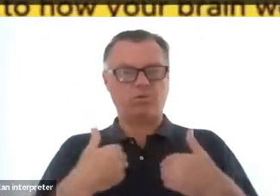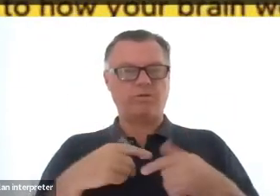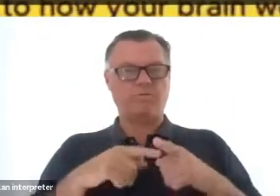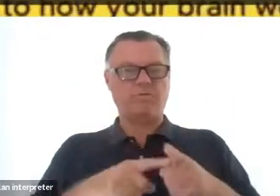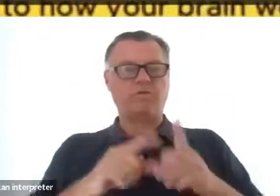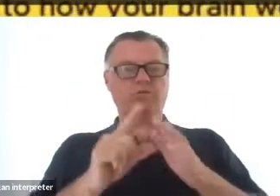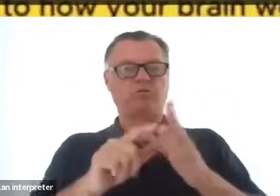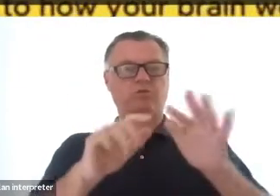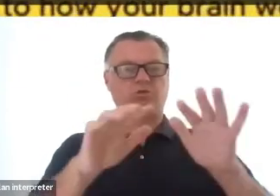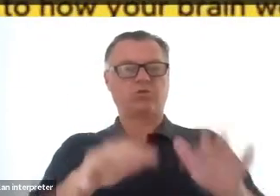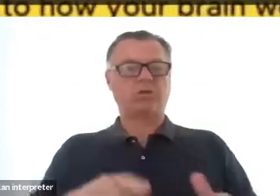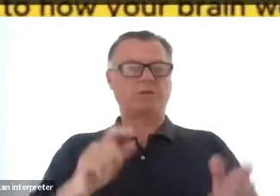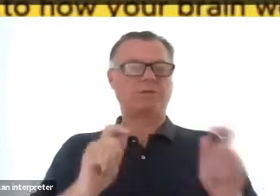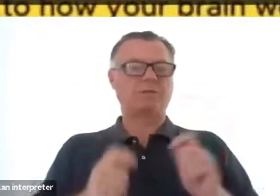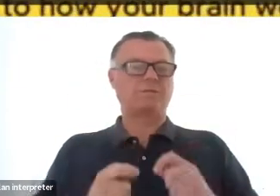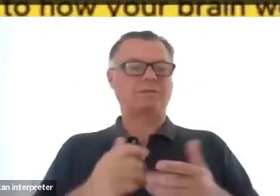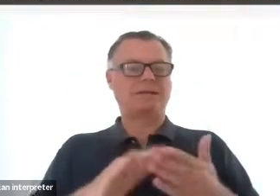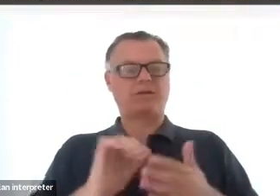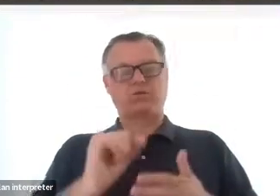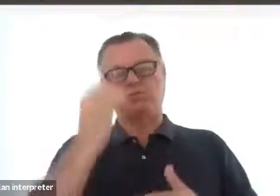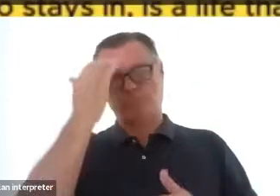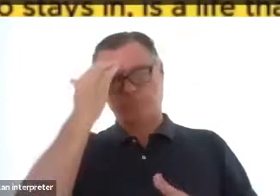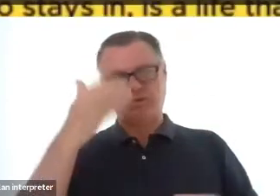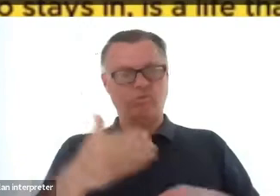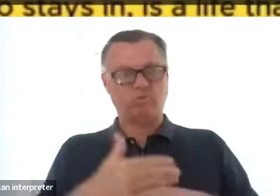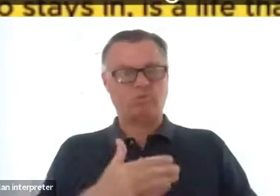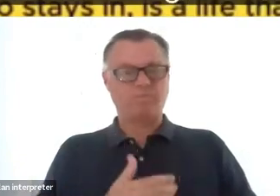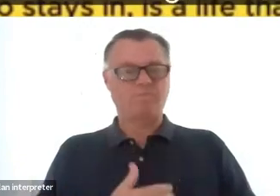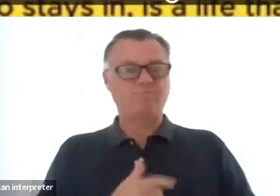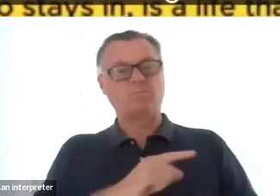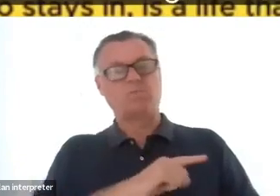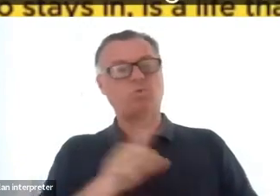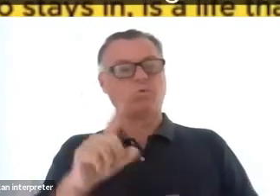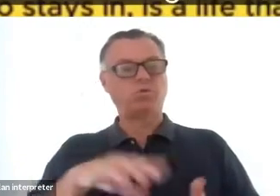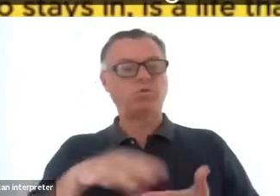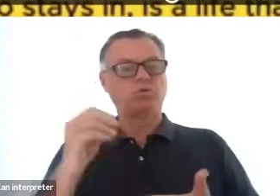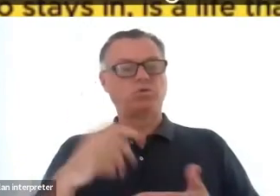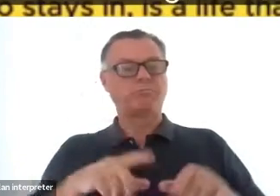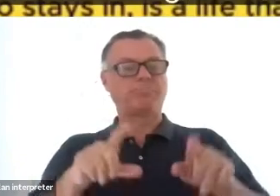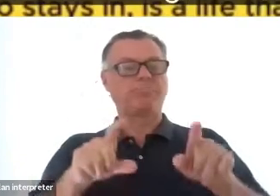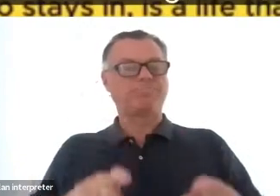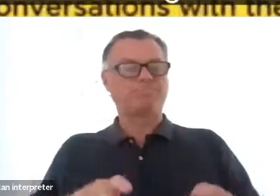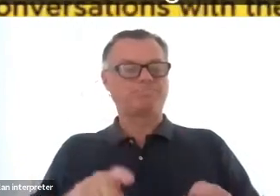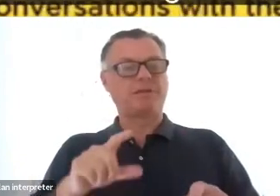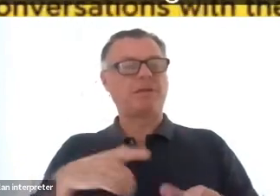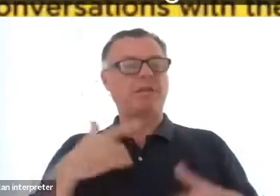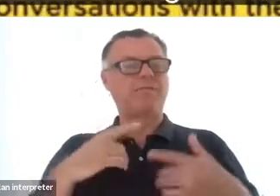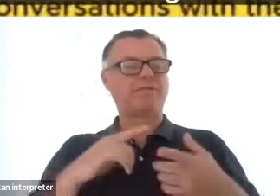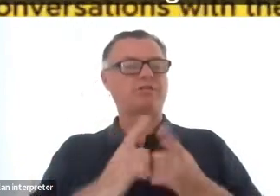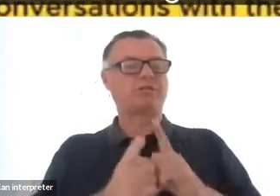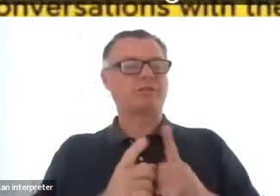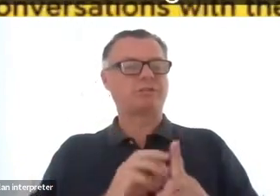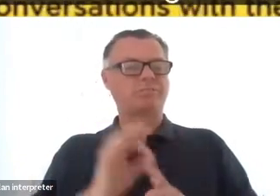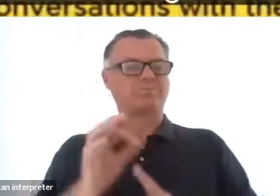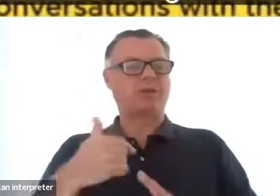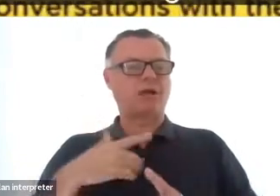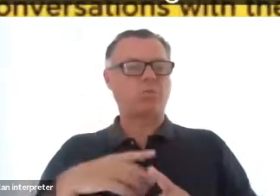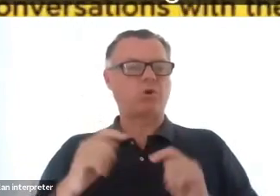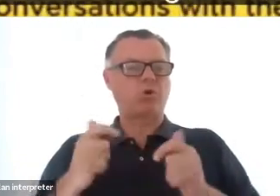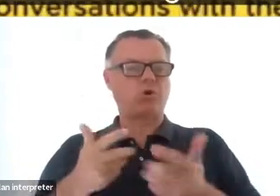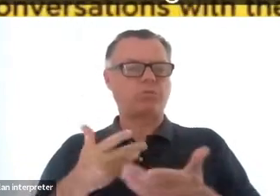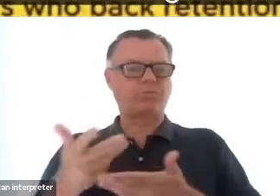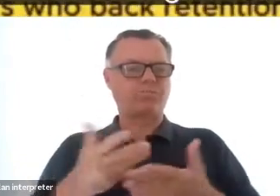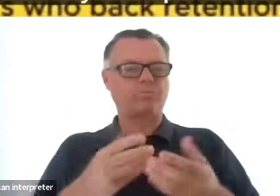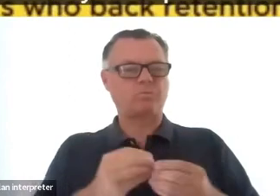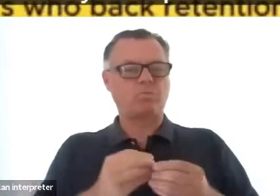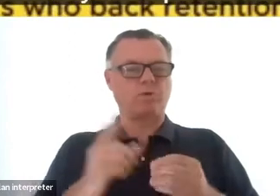and adapts to how your brain works. Every student who stays in is a life that changes. I'm opening up early conversations with aligned